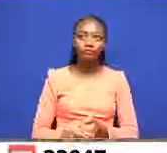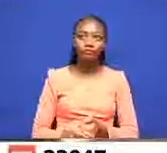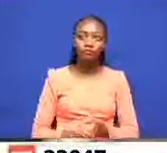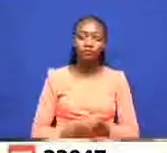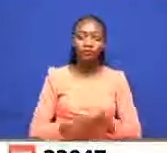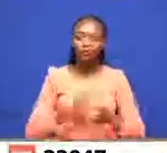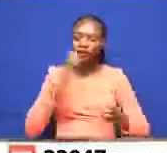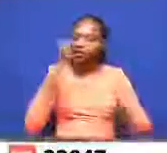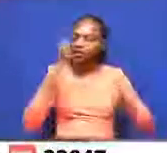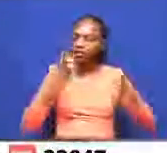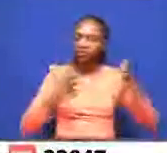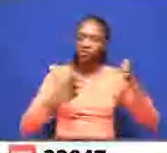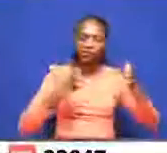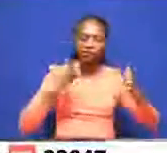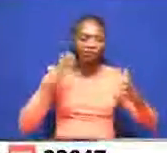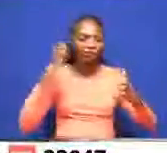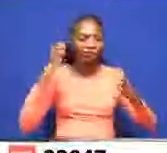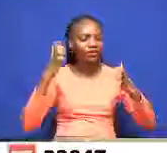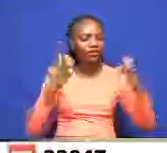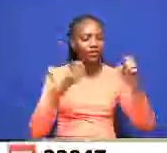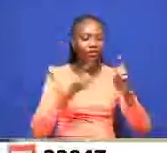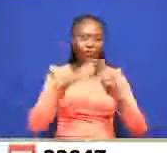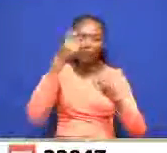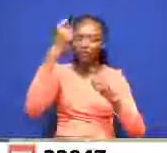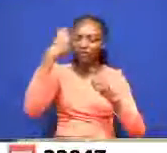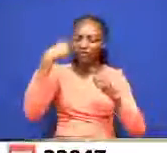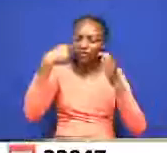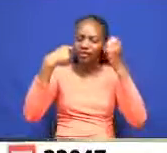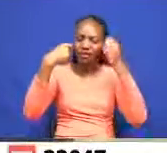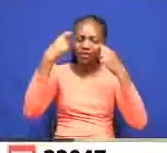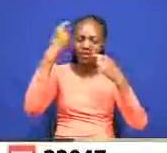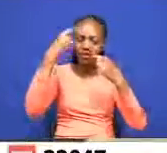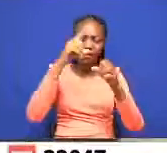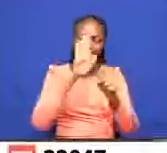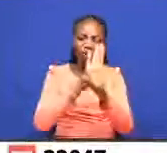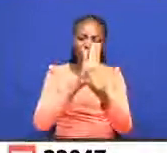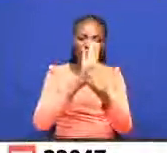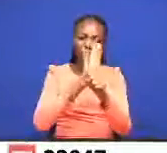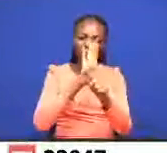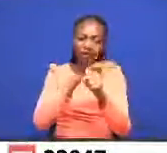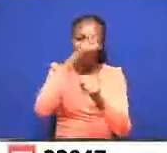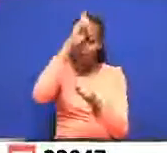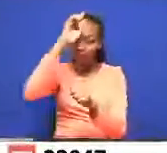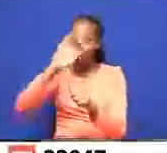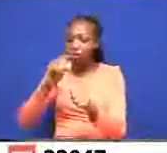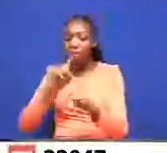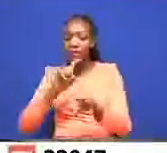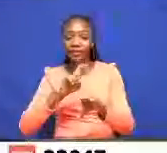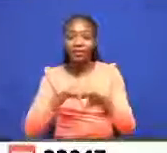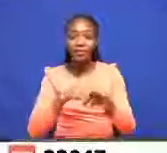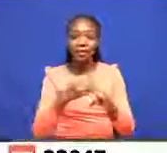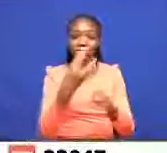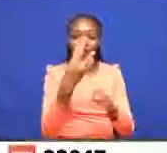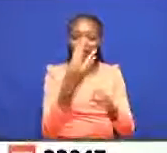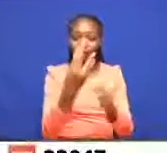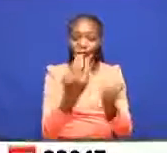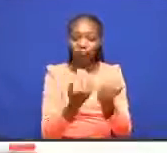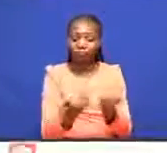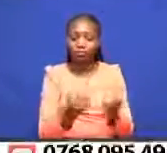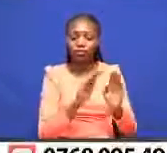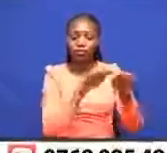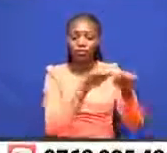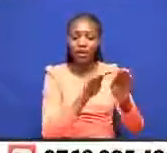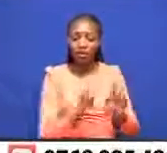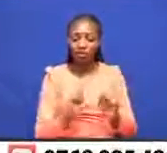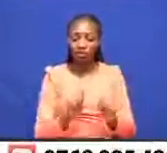Emotions ran high at Murungaru village in Nyandarua County as the remains of four siblings killed by their mother were buried on